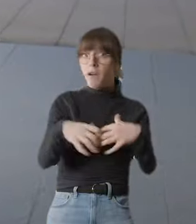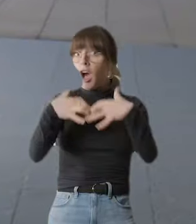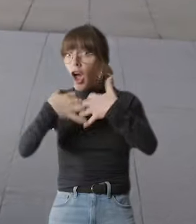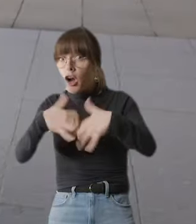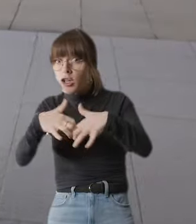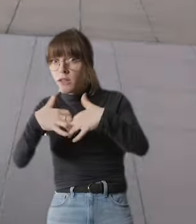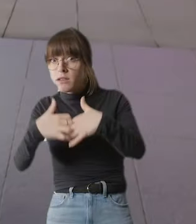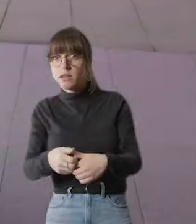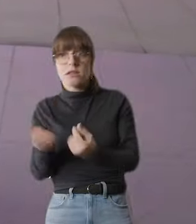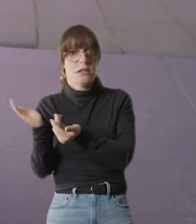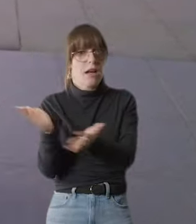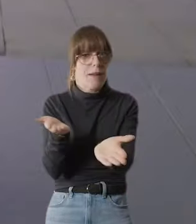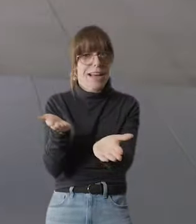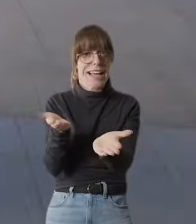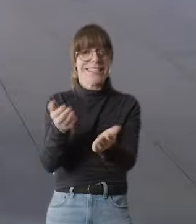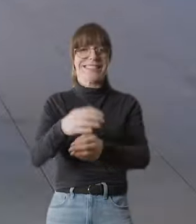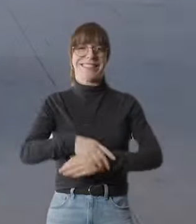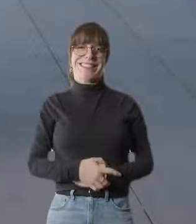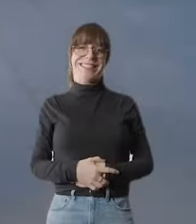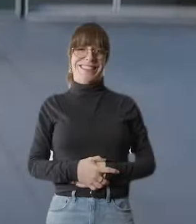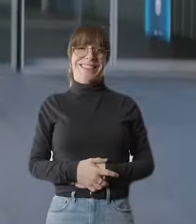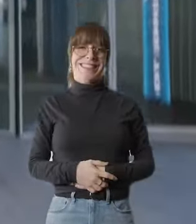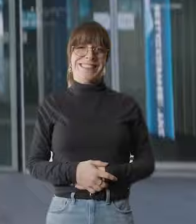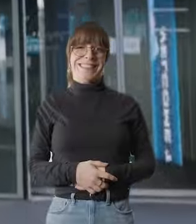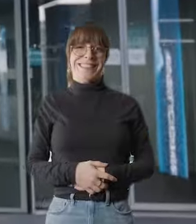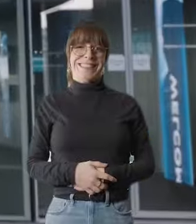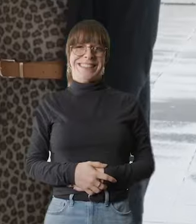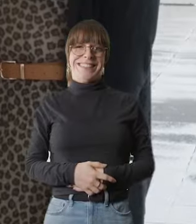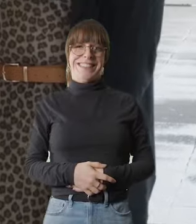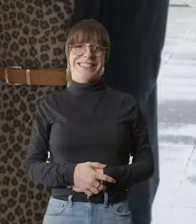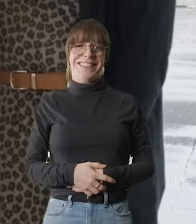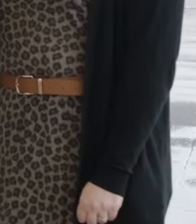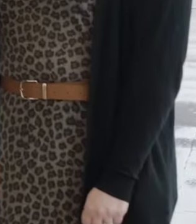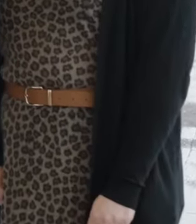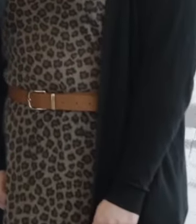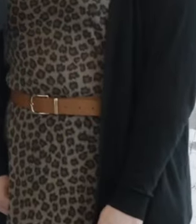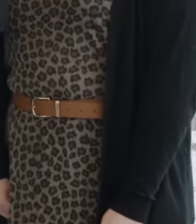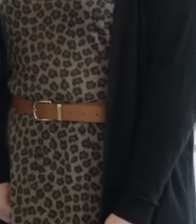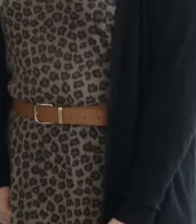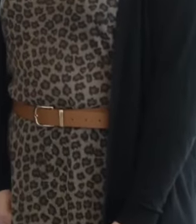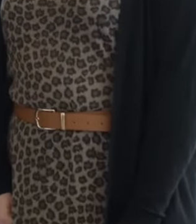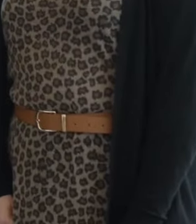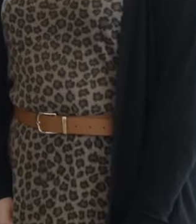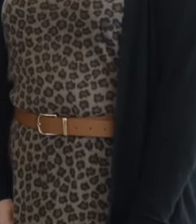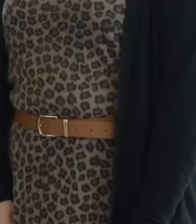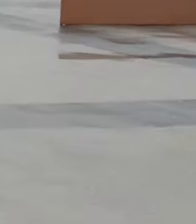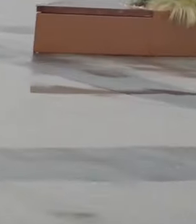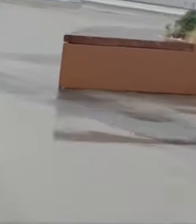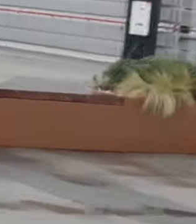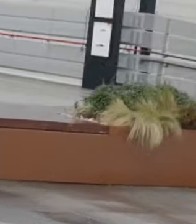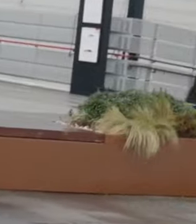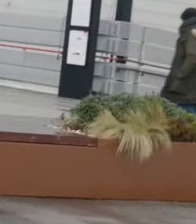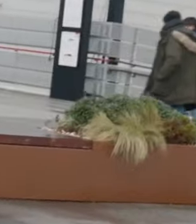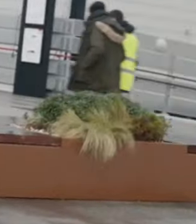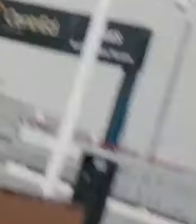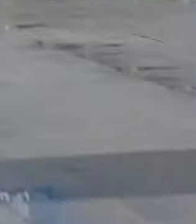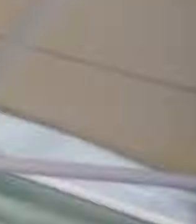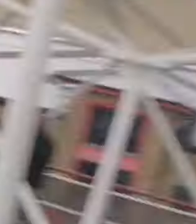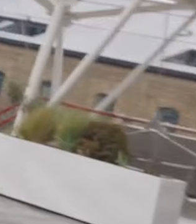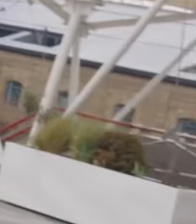Expo is for the disabled community, led by the disabled community. Disability Expo!